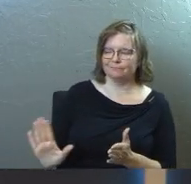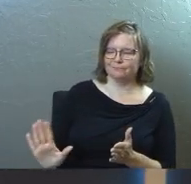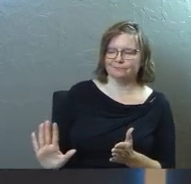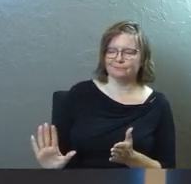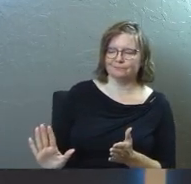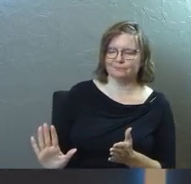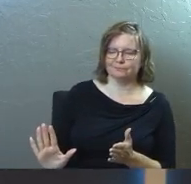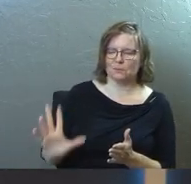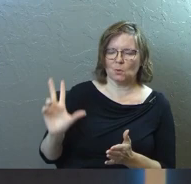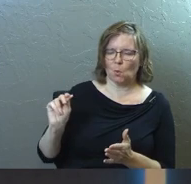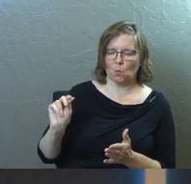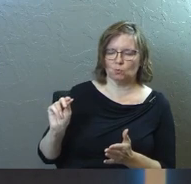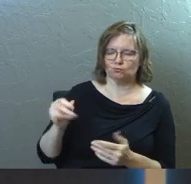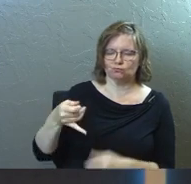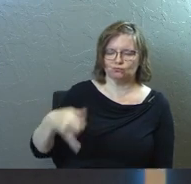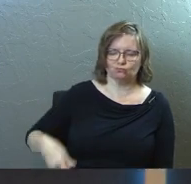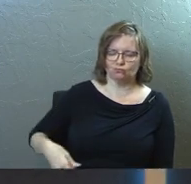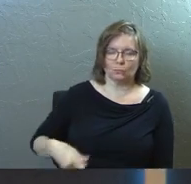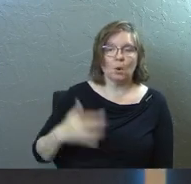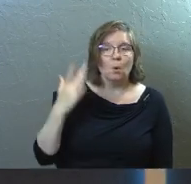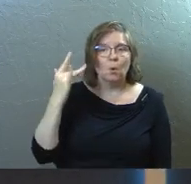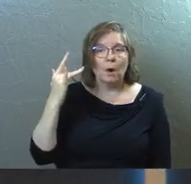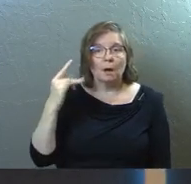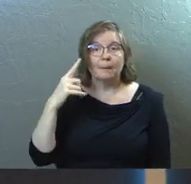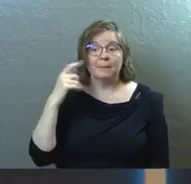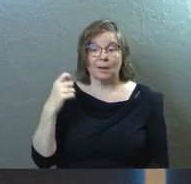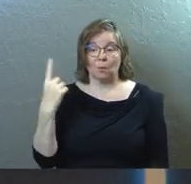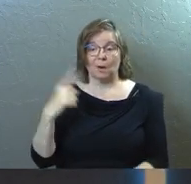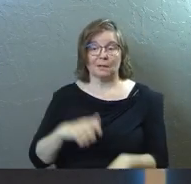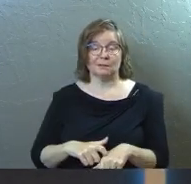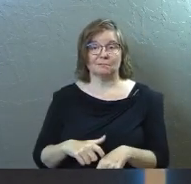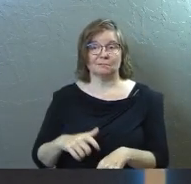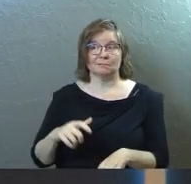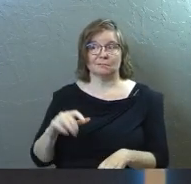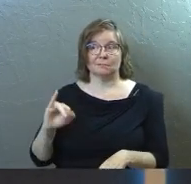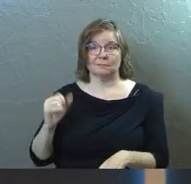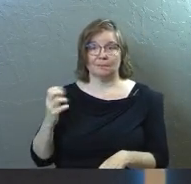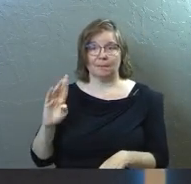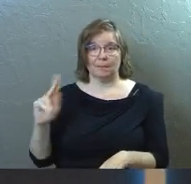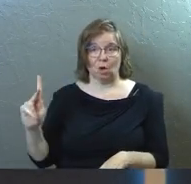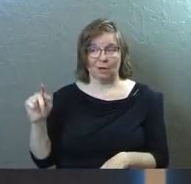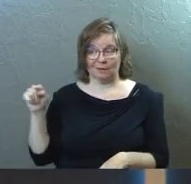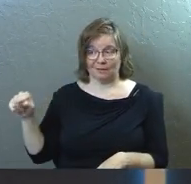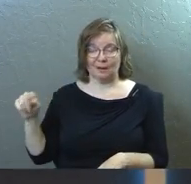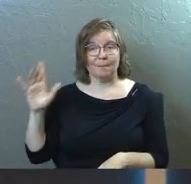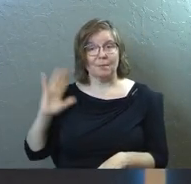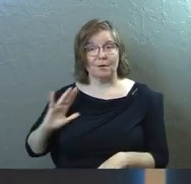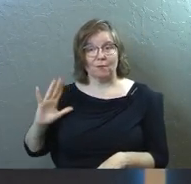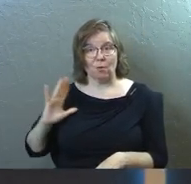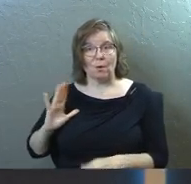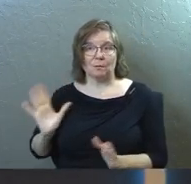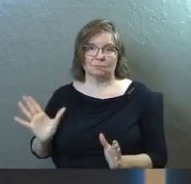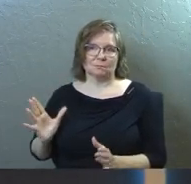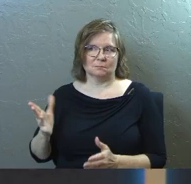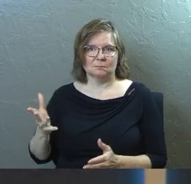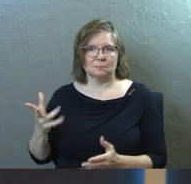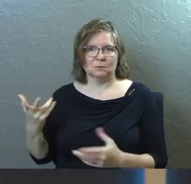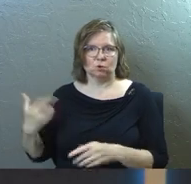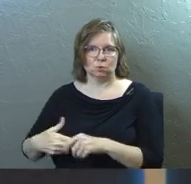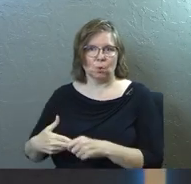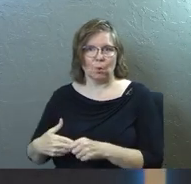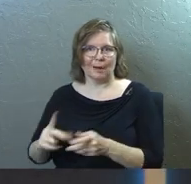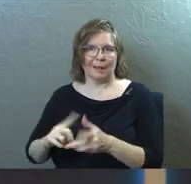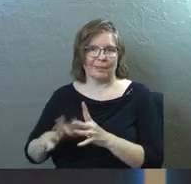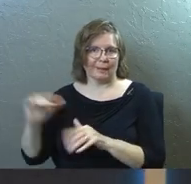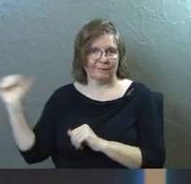no way, right? Why the split? All because of one guy named Mark, again, who is believed to be Barnabas's cousin. And he